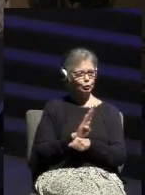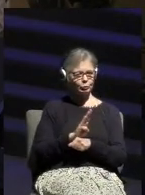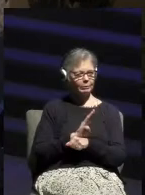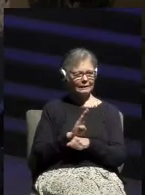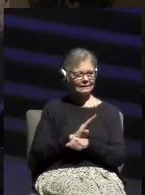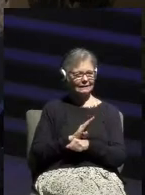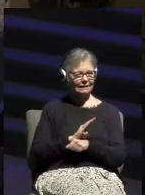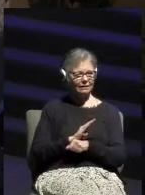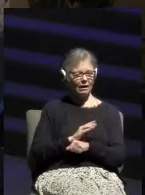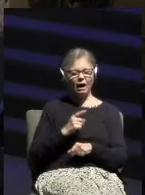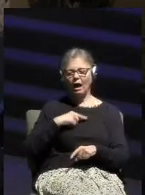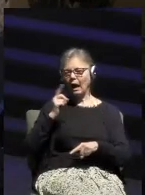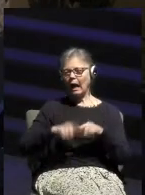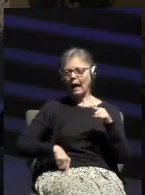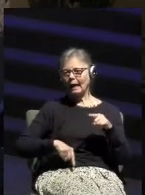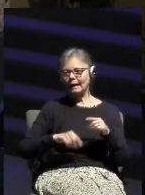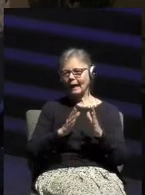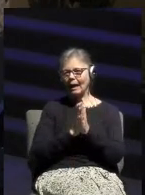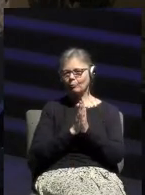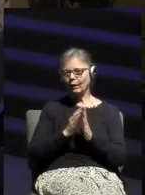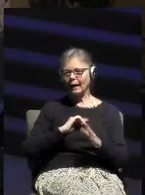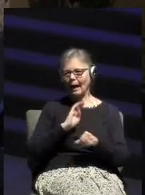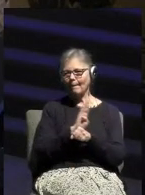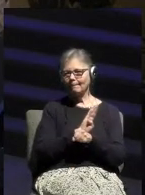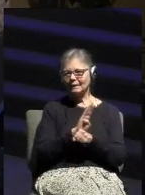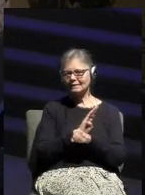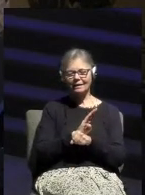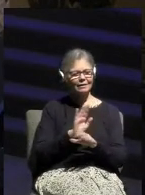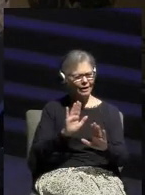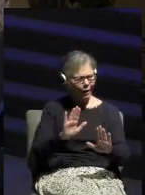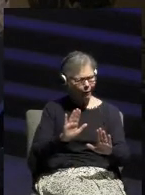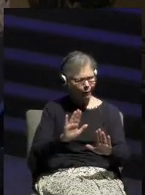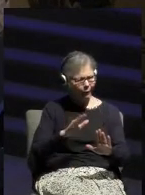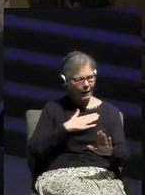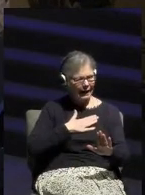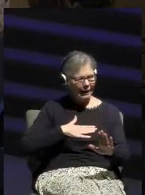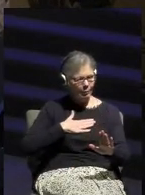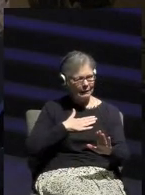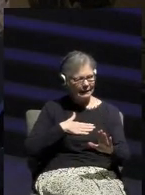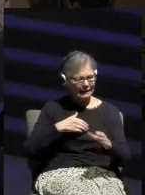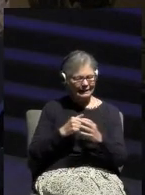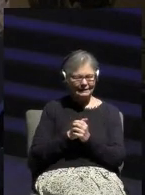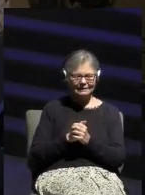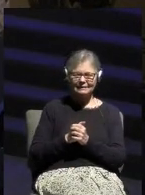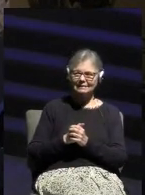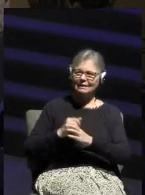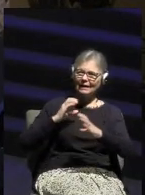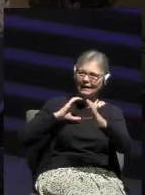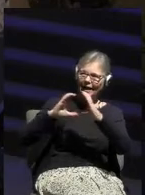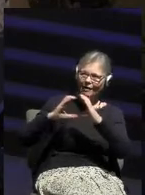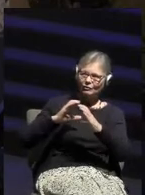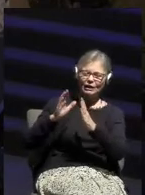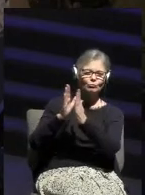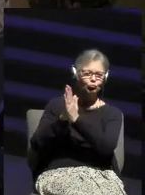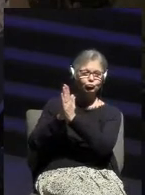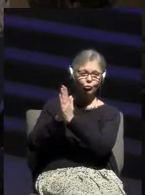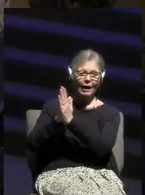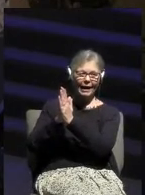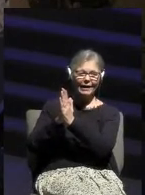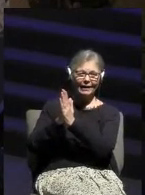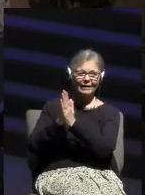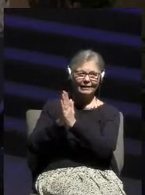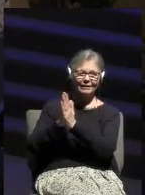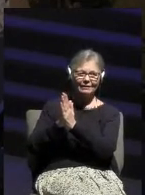pray, because prayer changes everything. A conversation changes everything. A